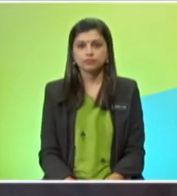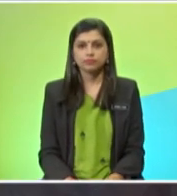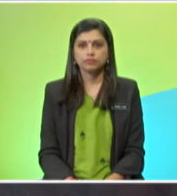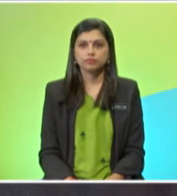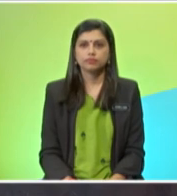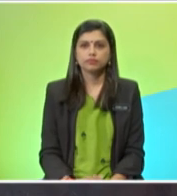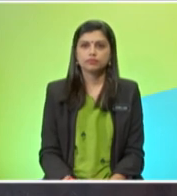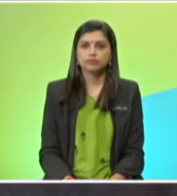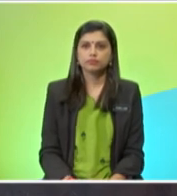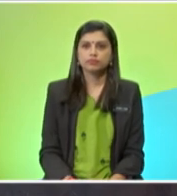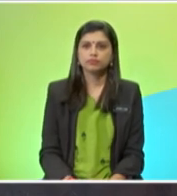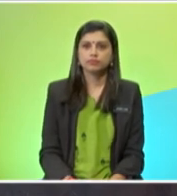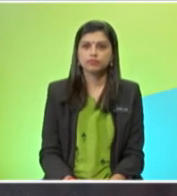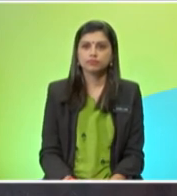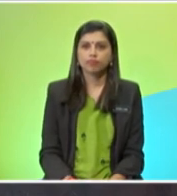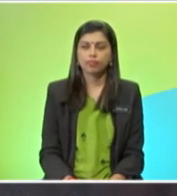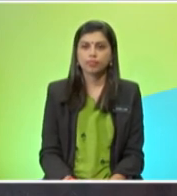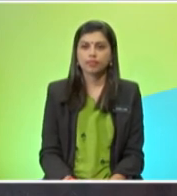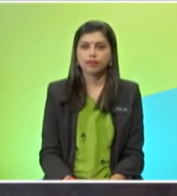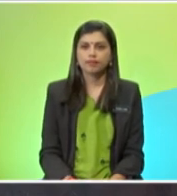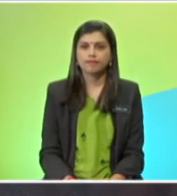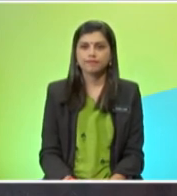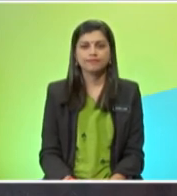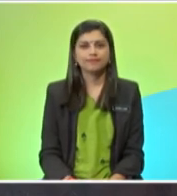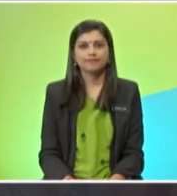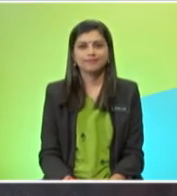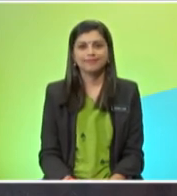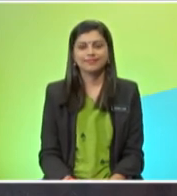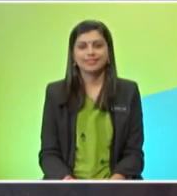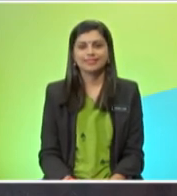Okay. Okay, Hanif. Now,